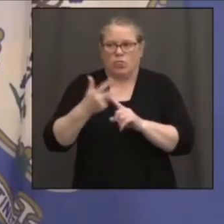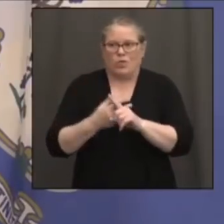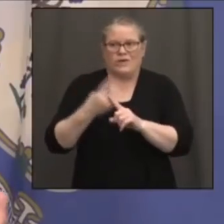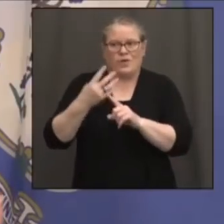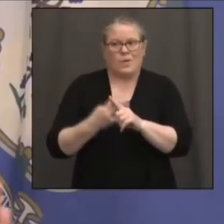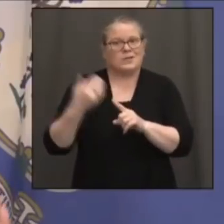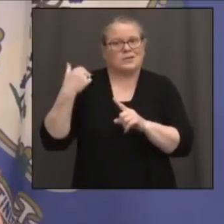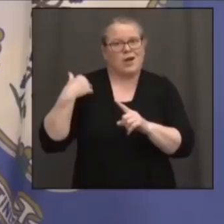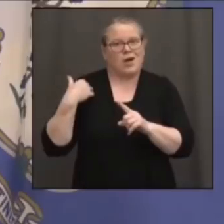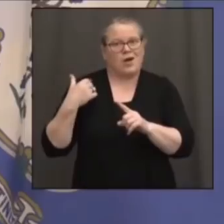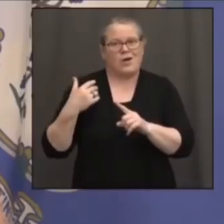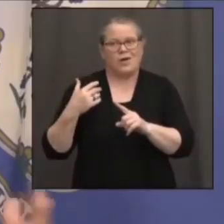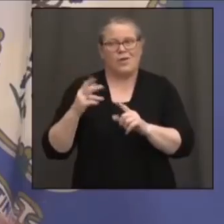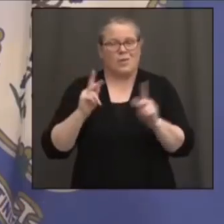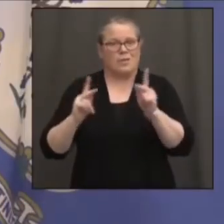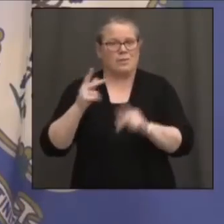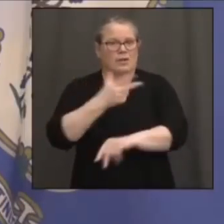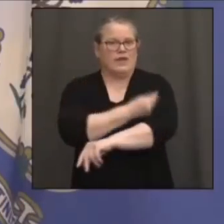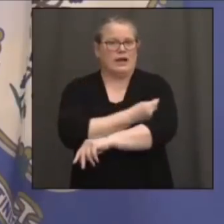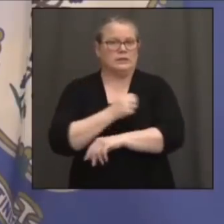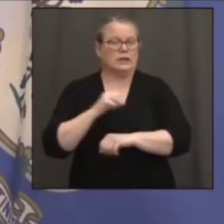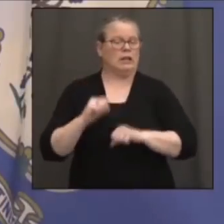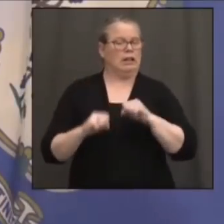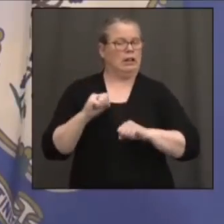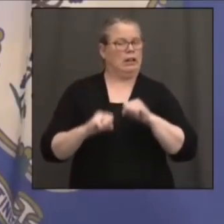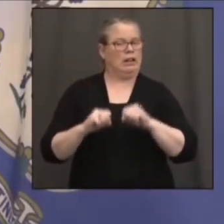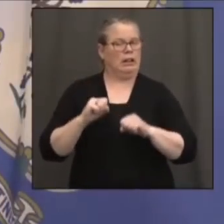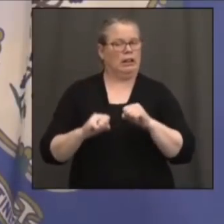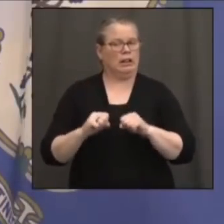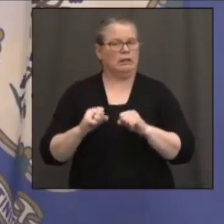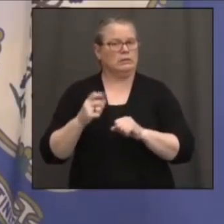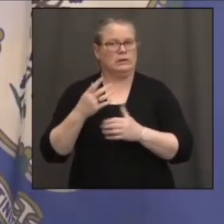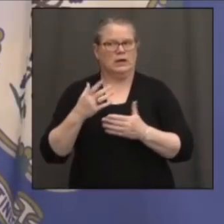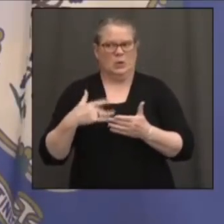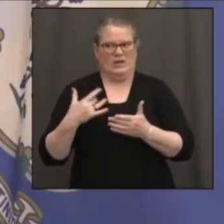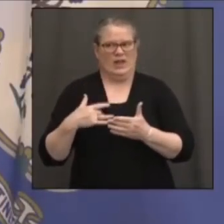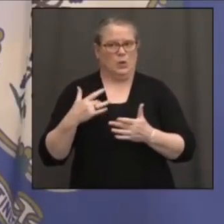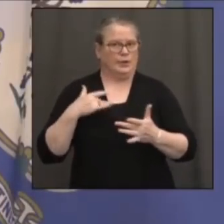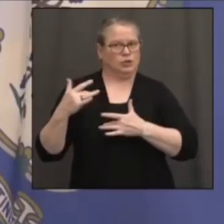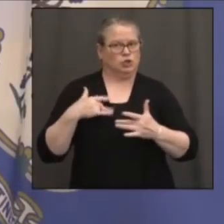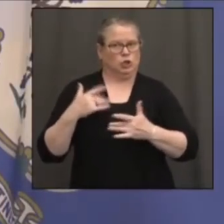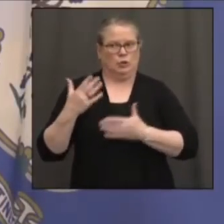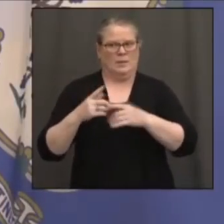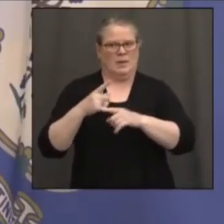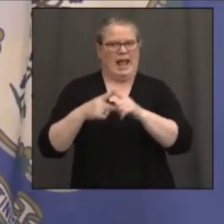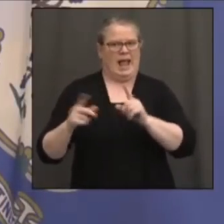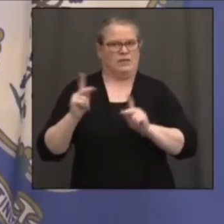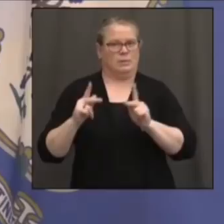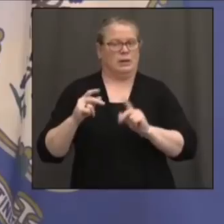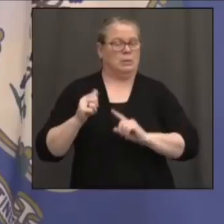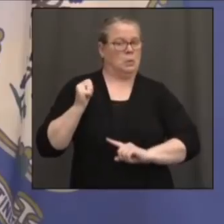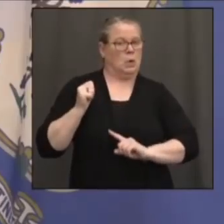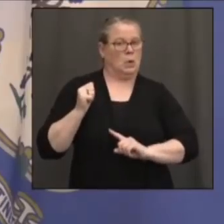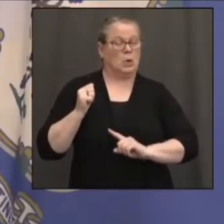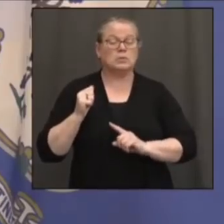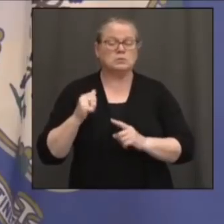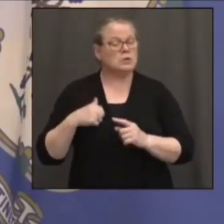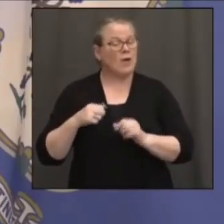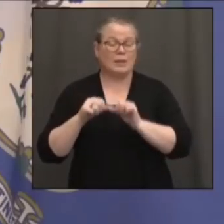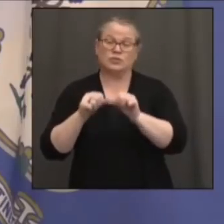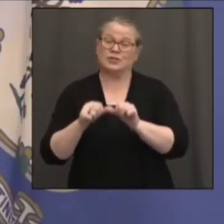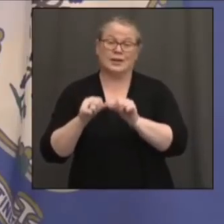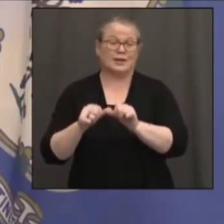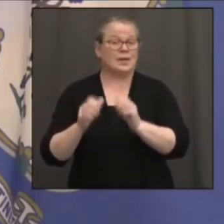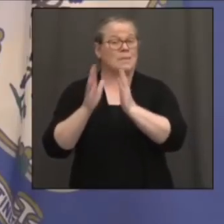months ago, and we thought vaccine hesitancy was going to keep maybe half the people on the sidelines. So I keep raising the bar.